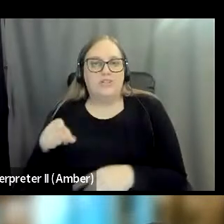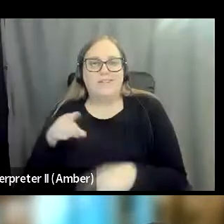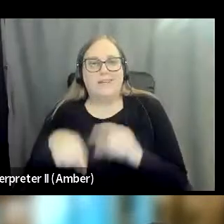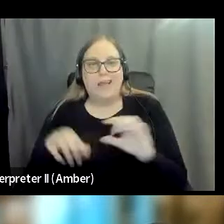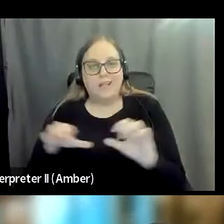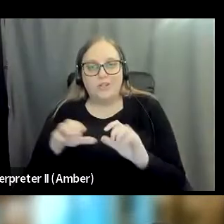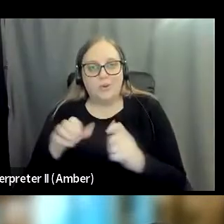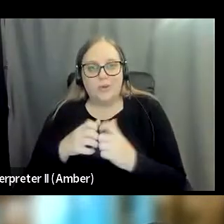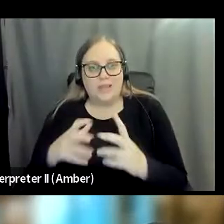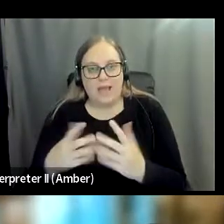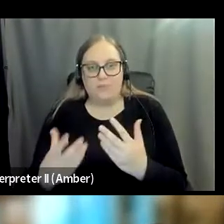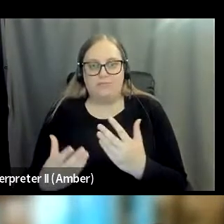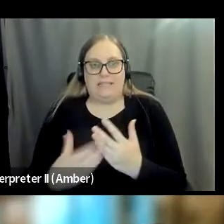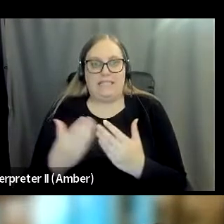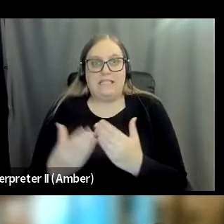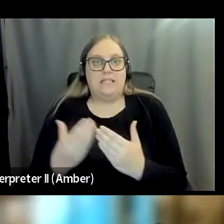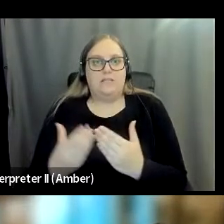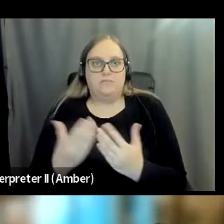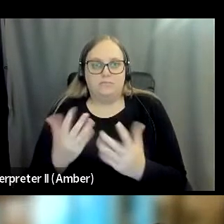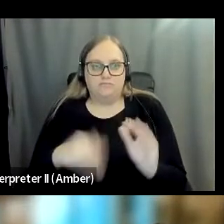able to do as easily.